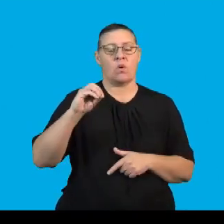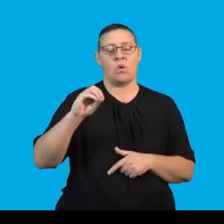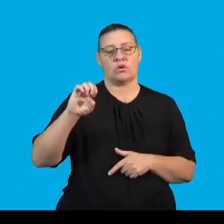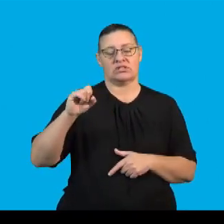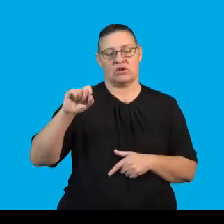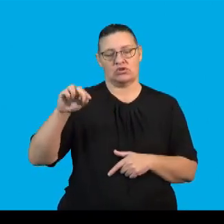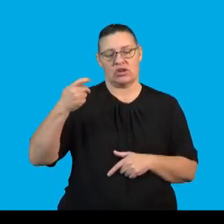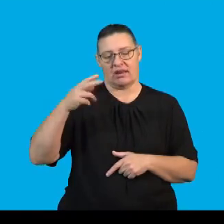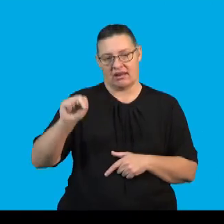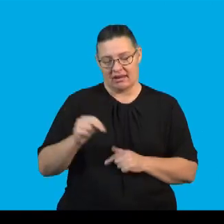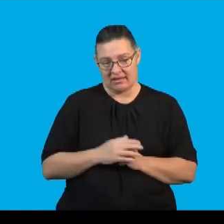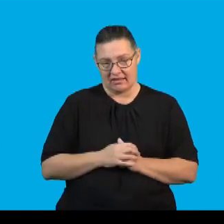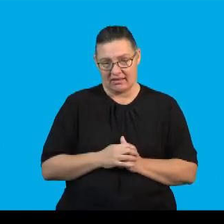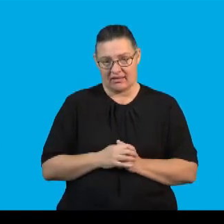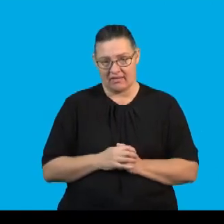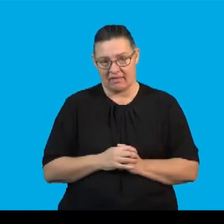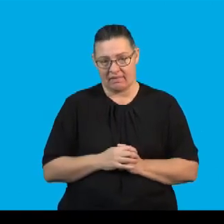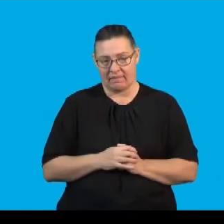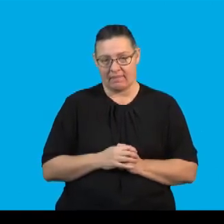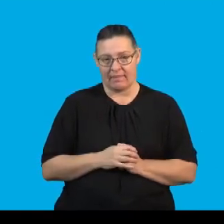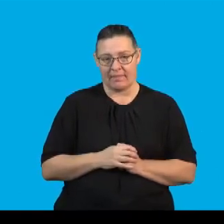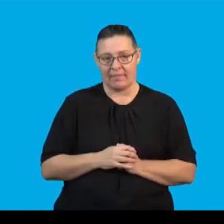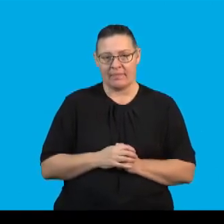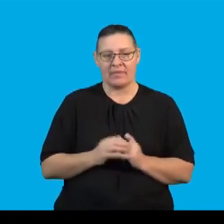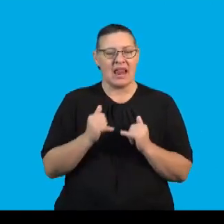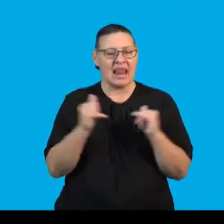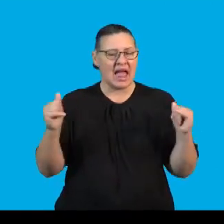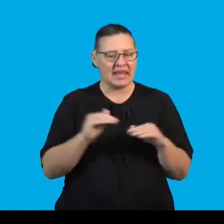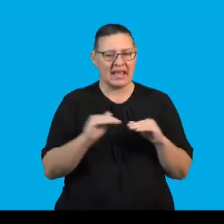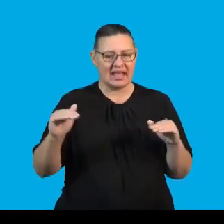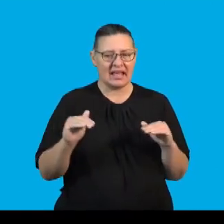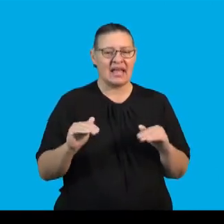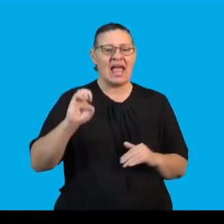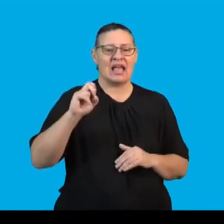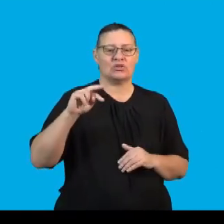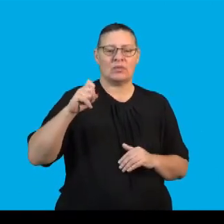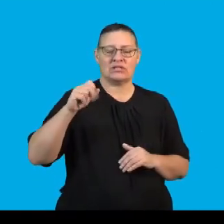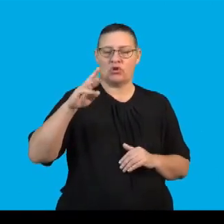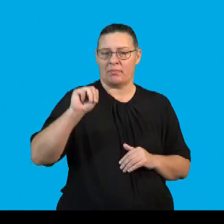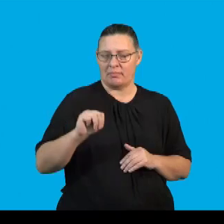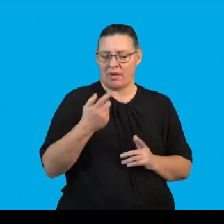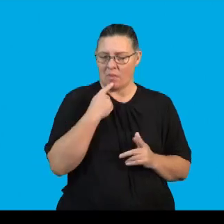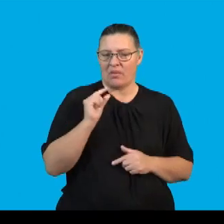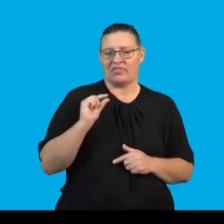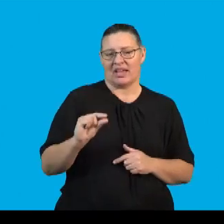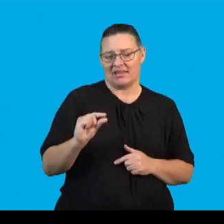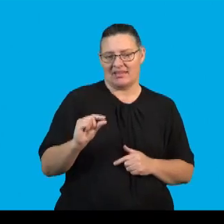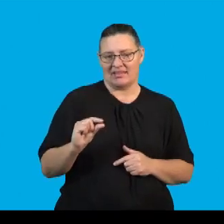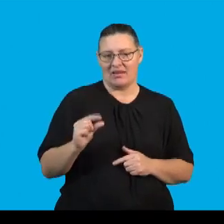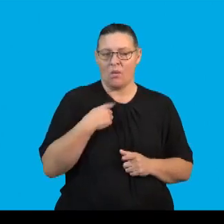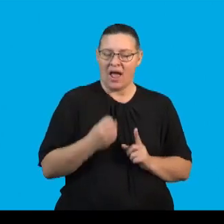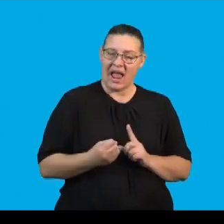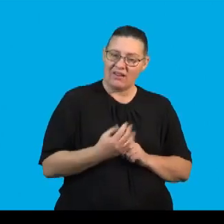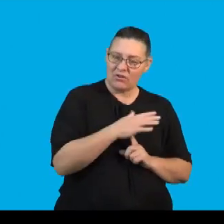of estrogen. You can see that the lining, this is the endometrium, it's thickening by